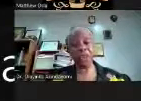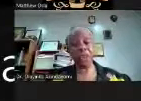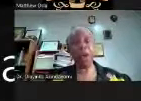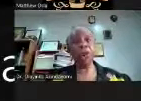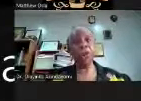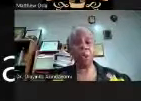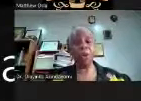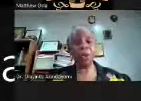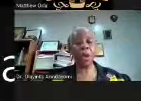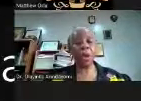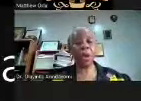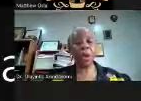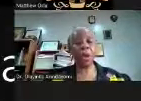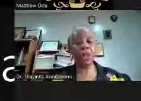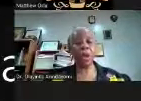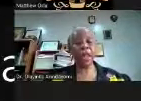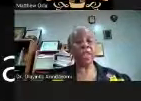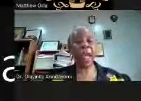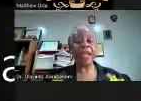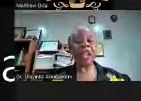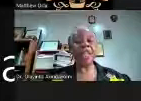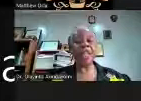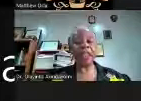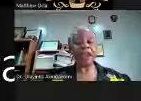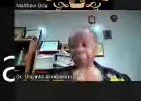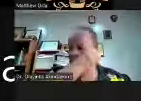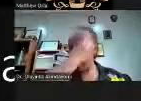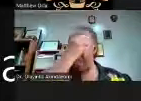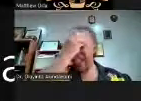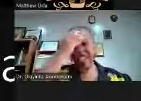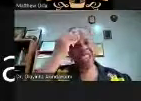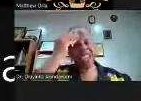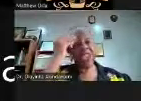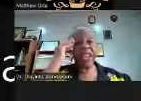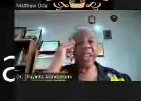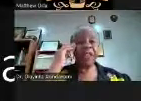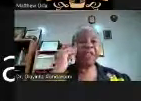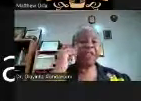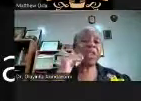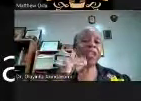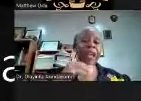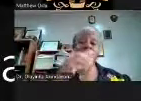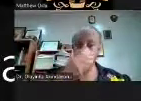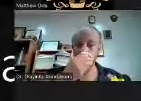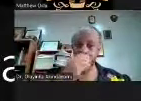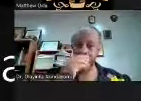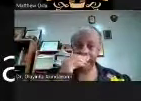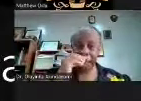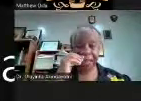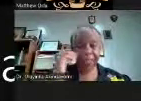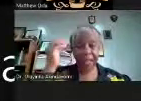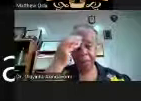children. Also, speech and learning therapy. It's really unfortunate that